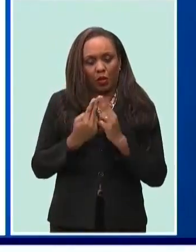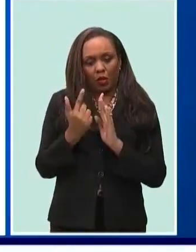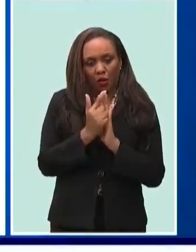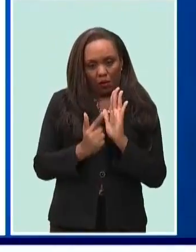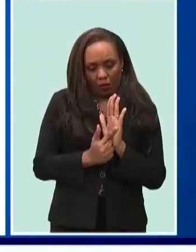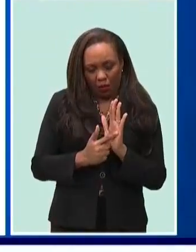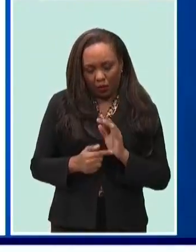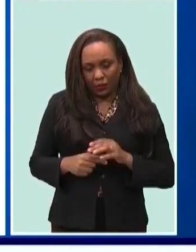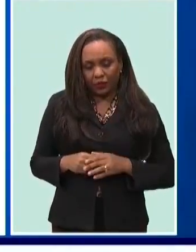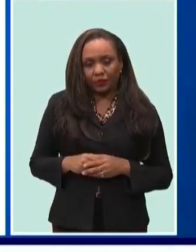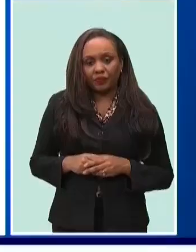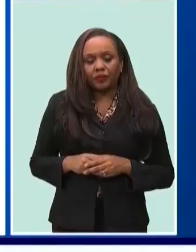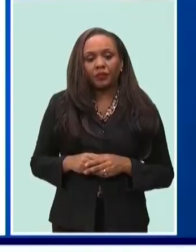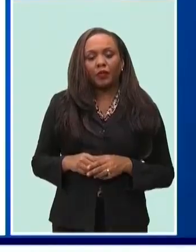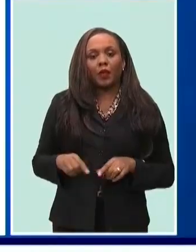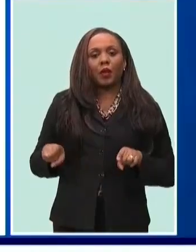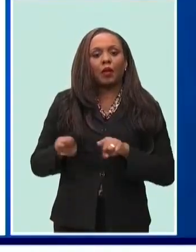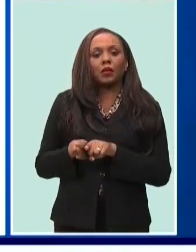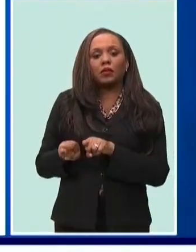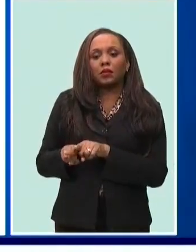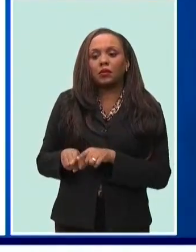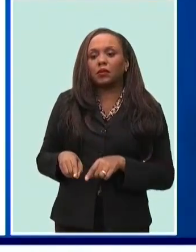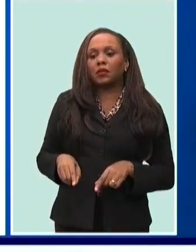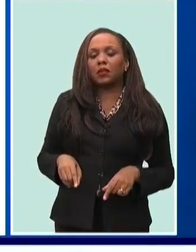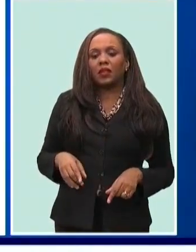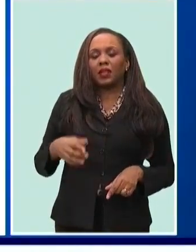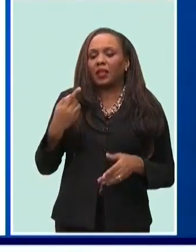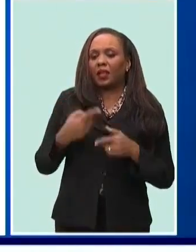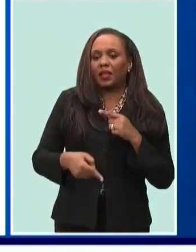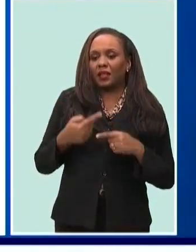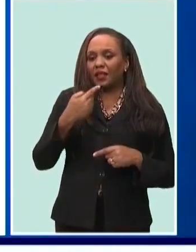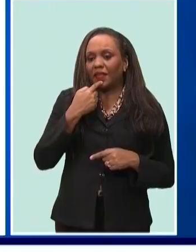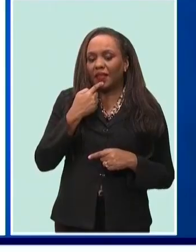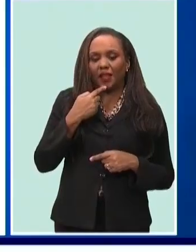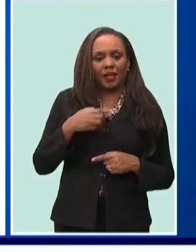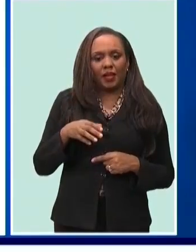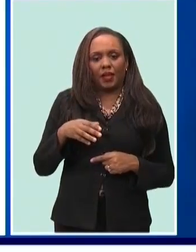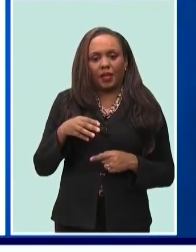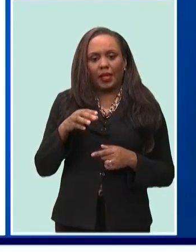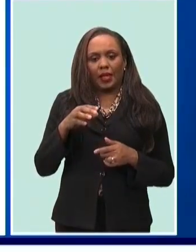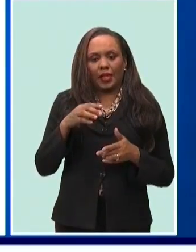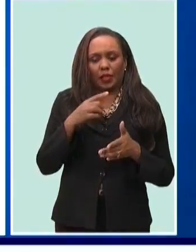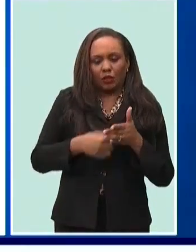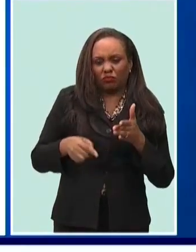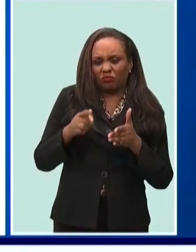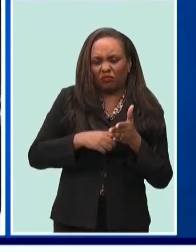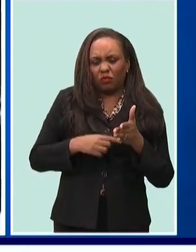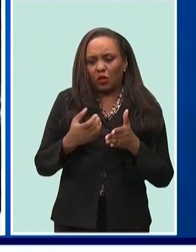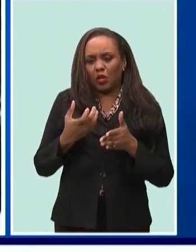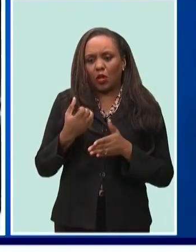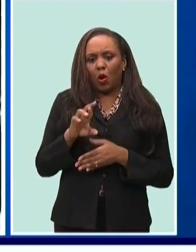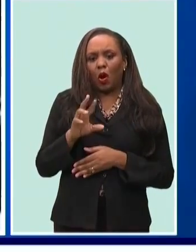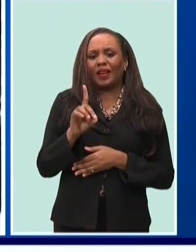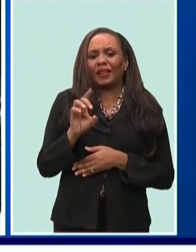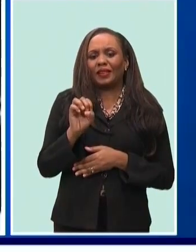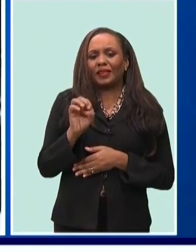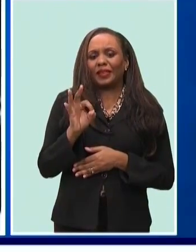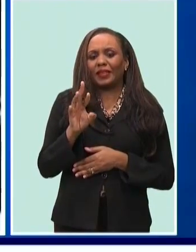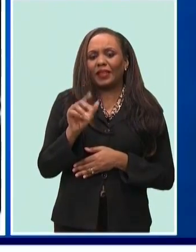also argue that the statements cannot be deemed as defamatory because they are true. Now, that's the